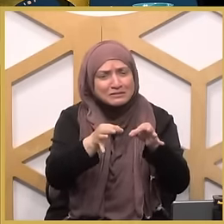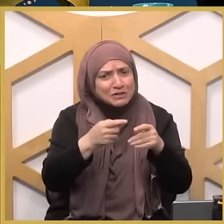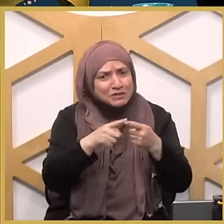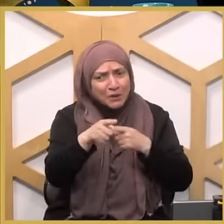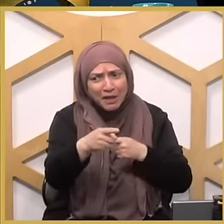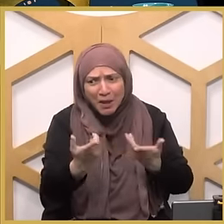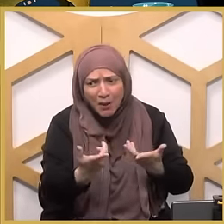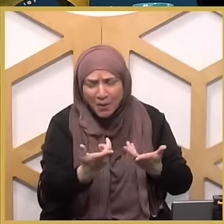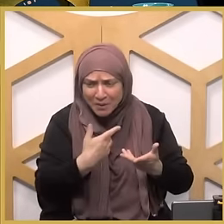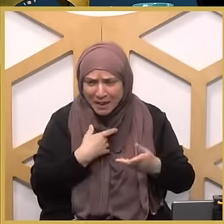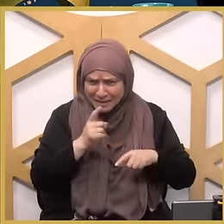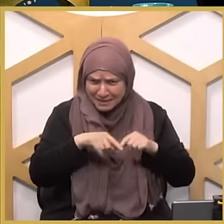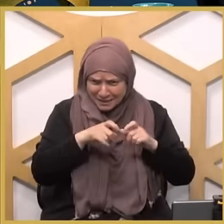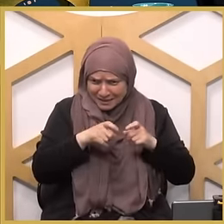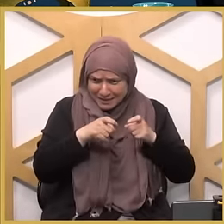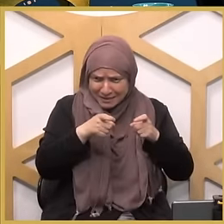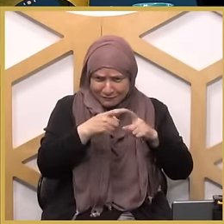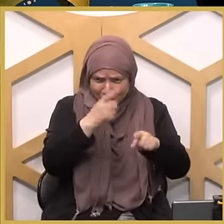right,